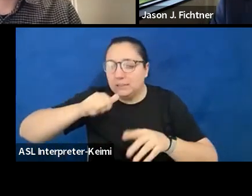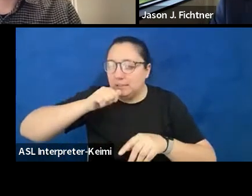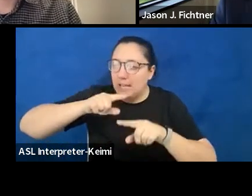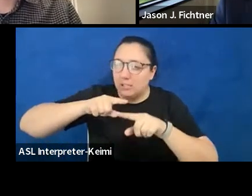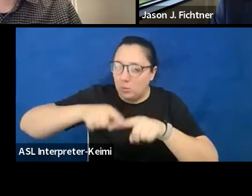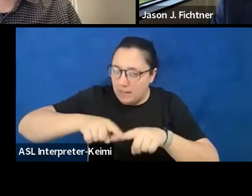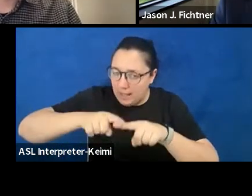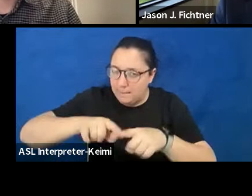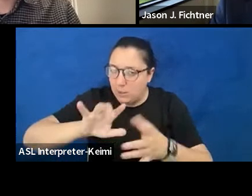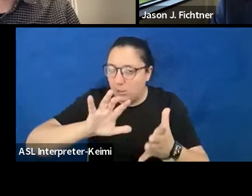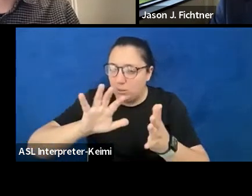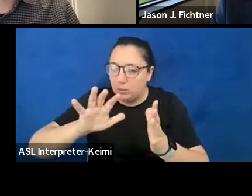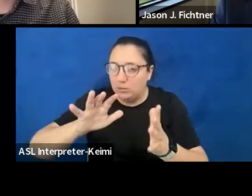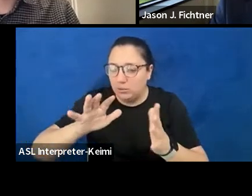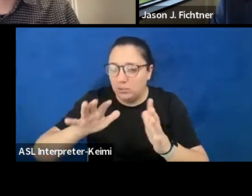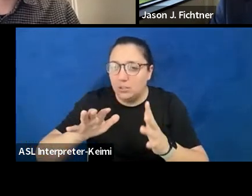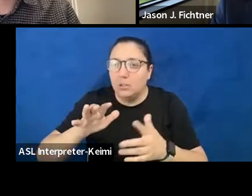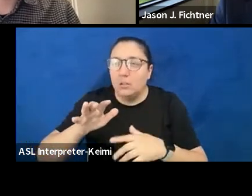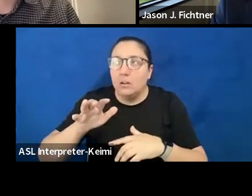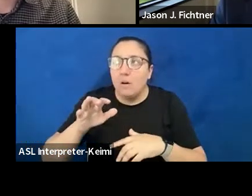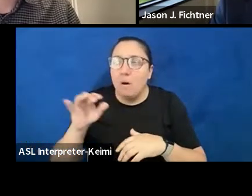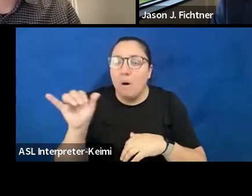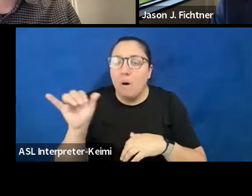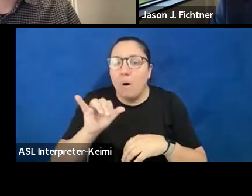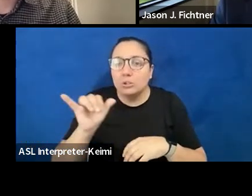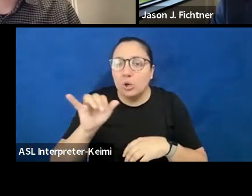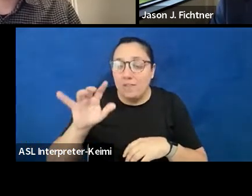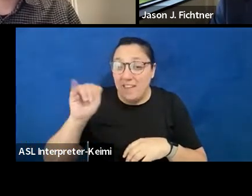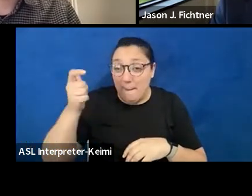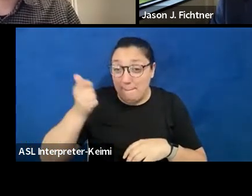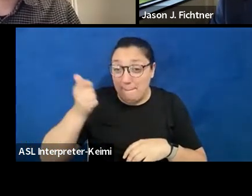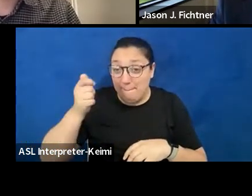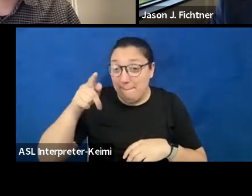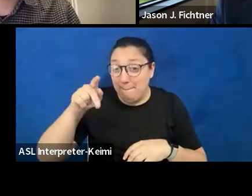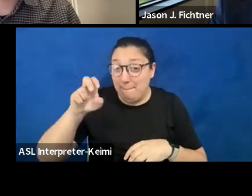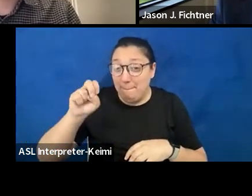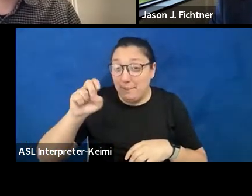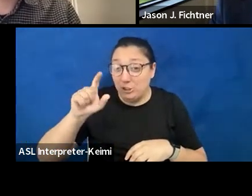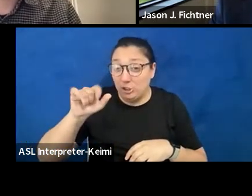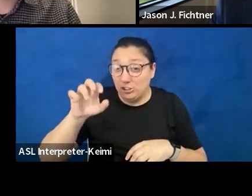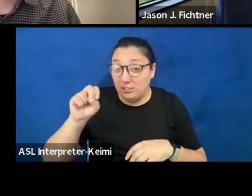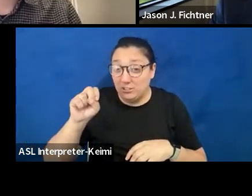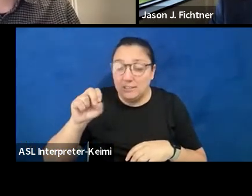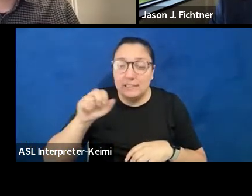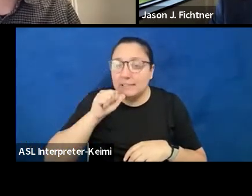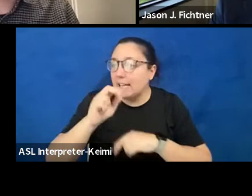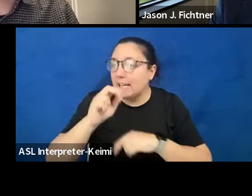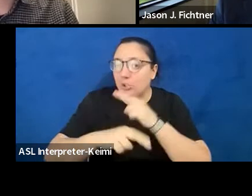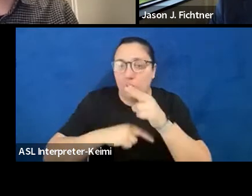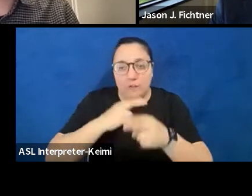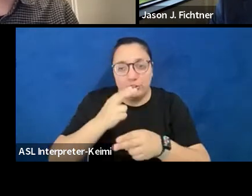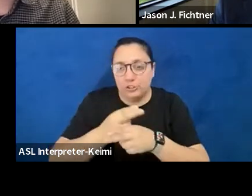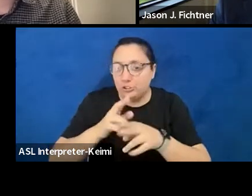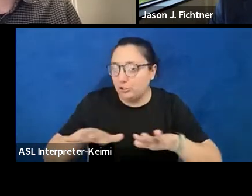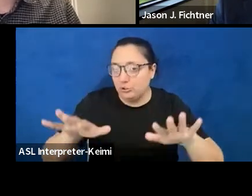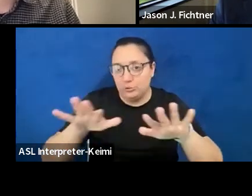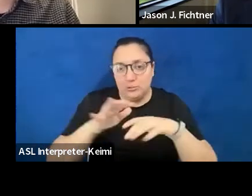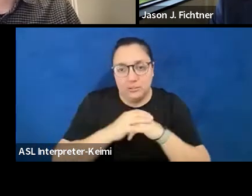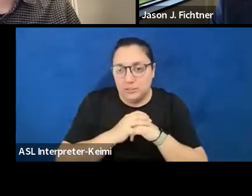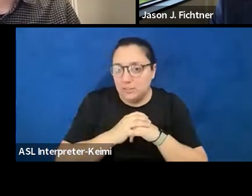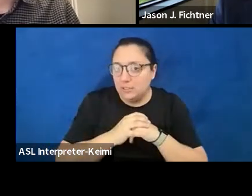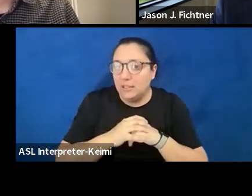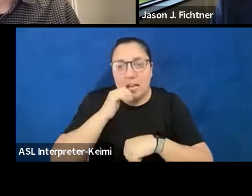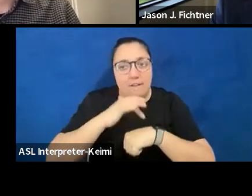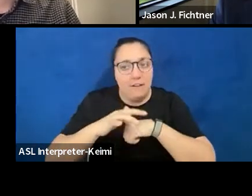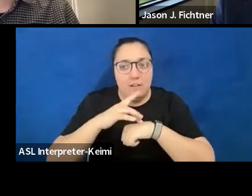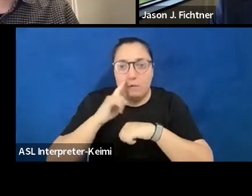as it had been, aside from which, again, the pensions are not universal. They're not available to